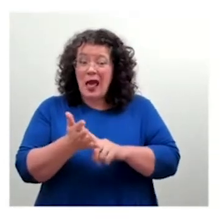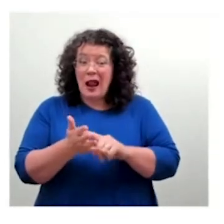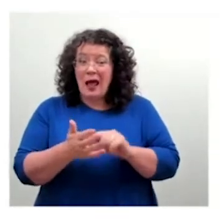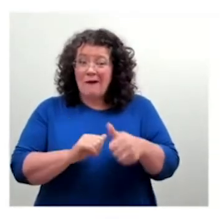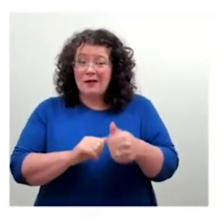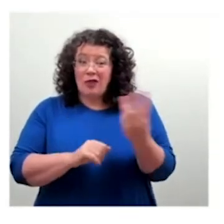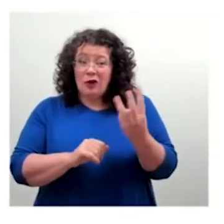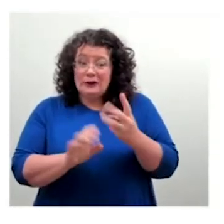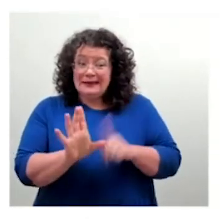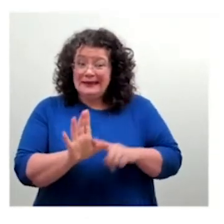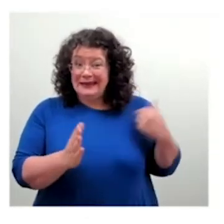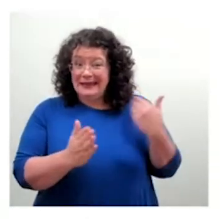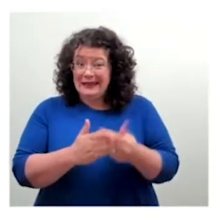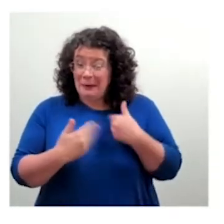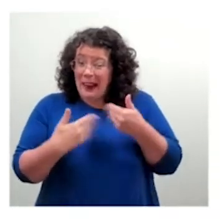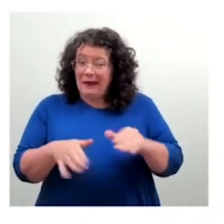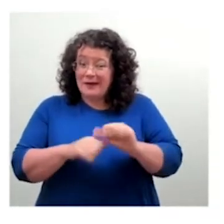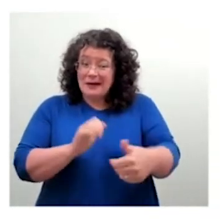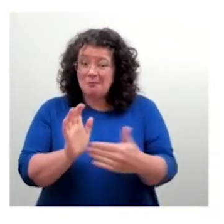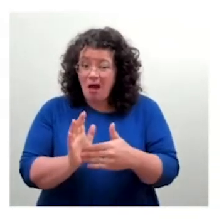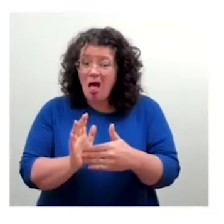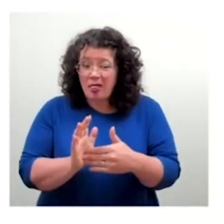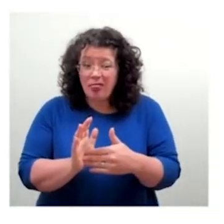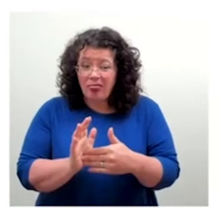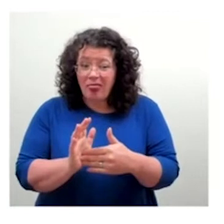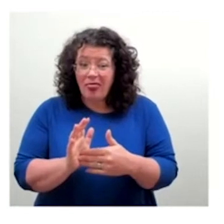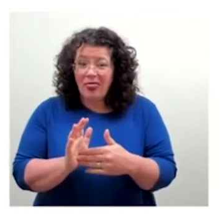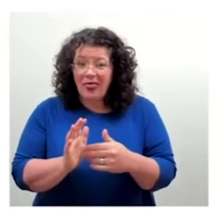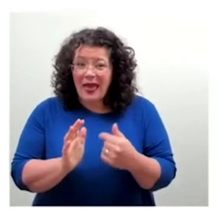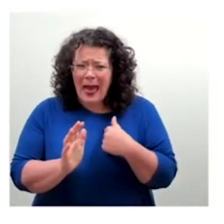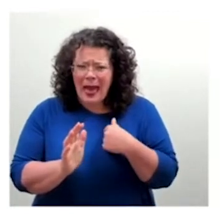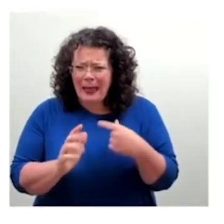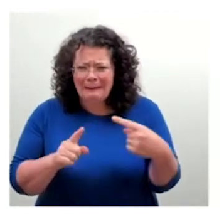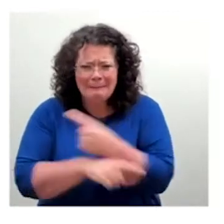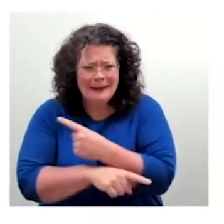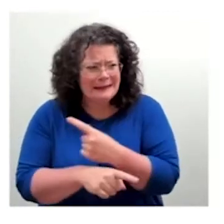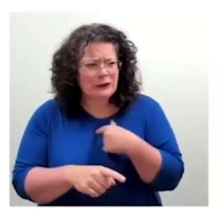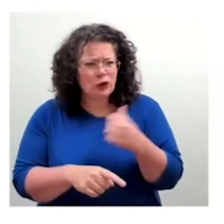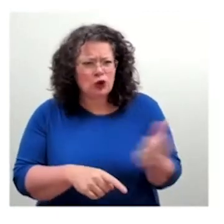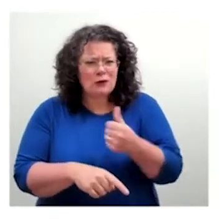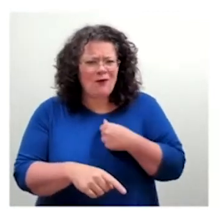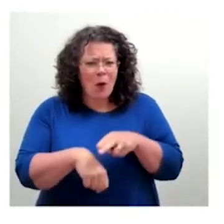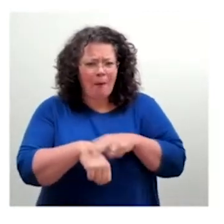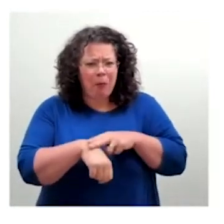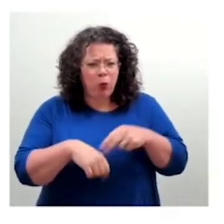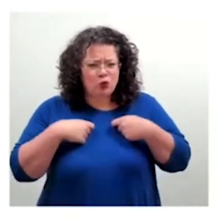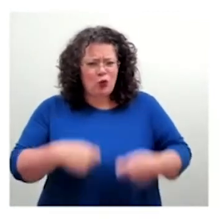top. I'm female, I'm white, I'm wearing glasses and having a really bad hair day, so it's tied